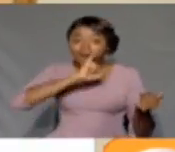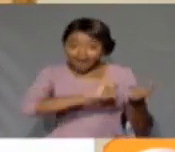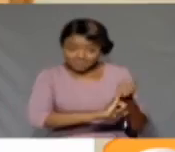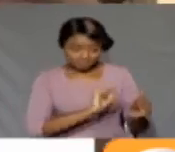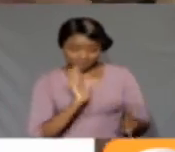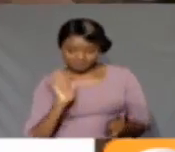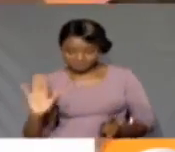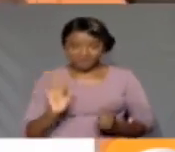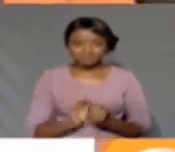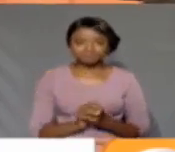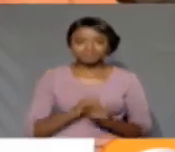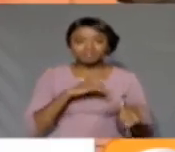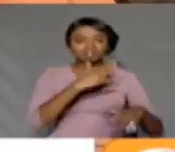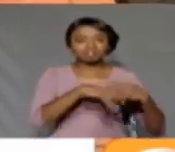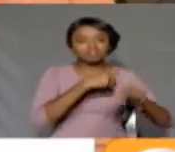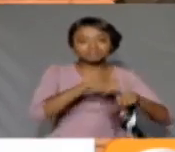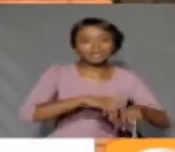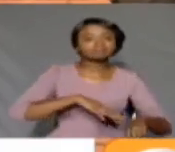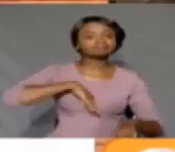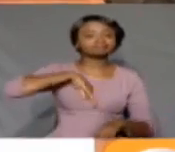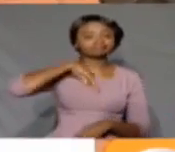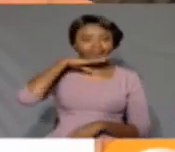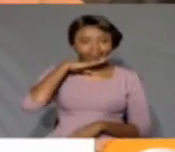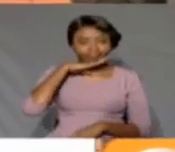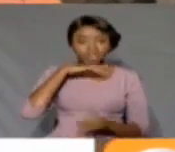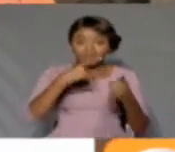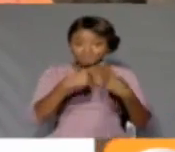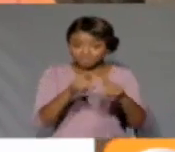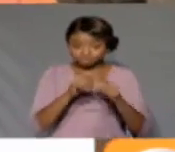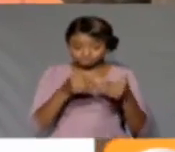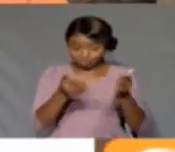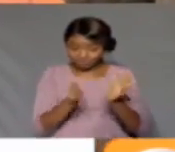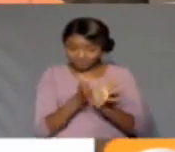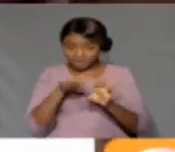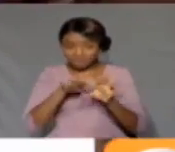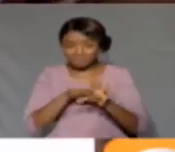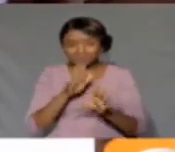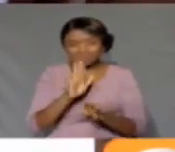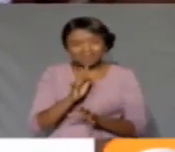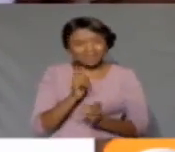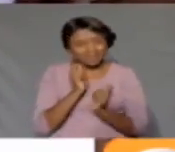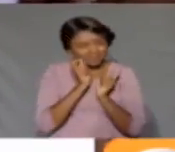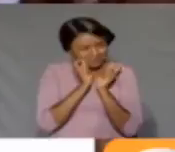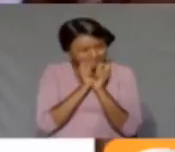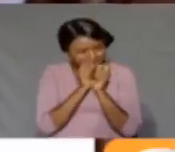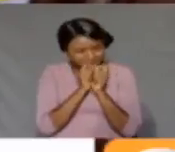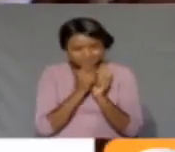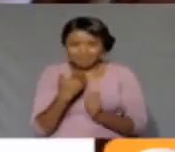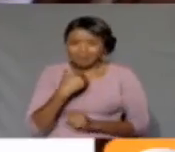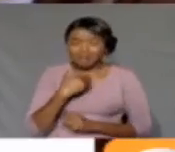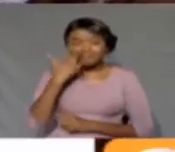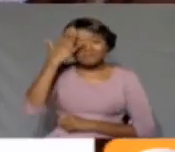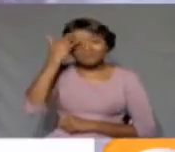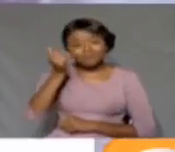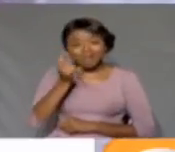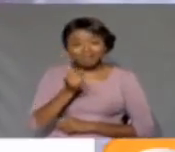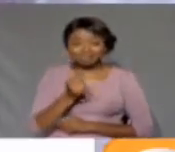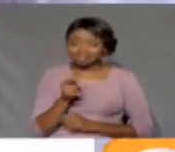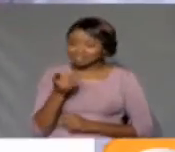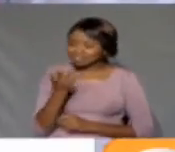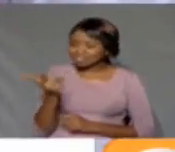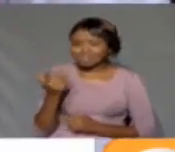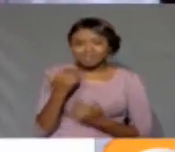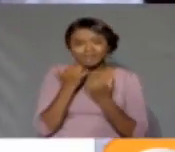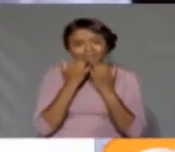up until the untimely cruel death. Their relatives had pained to come to terms with the fact that their kin are no more,